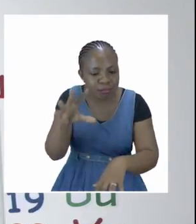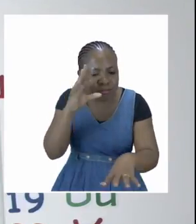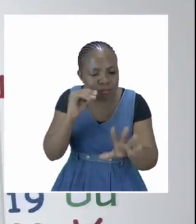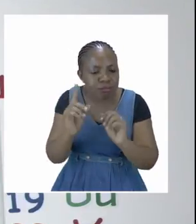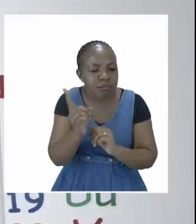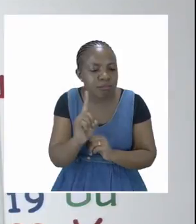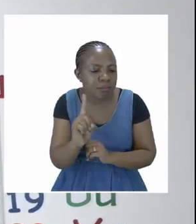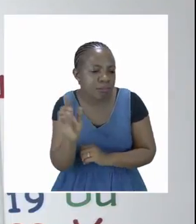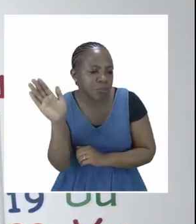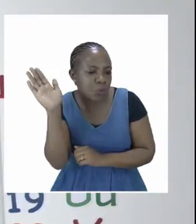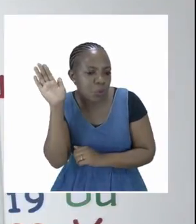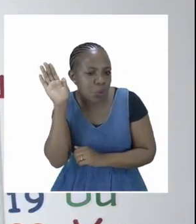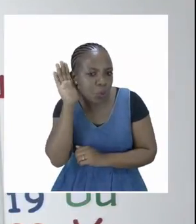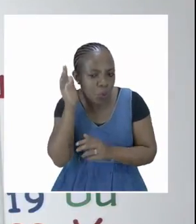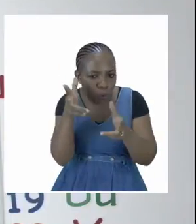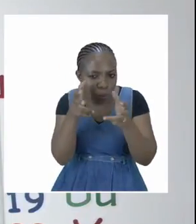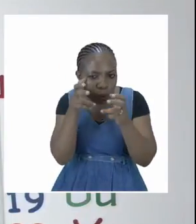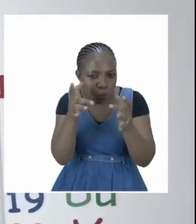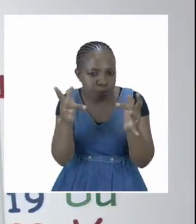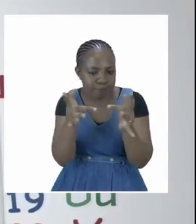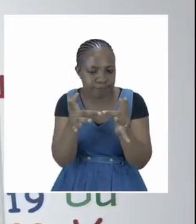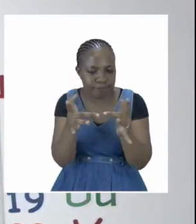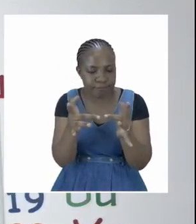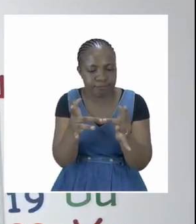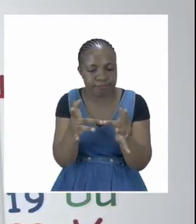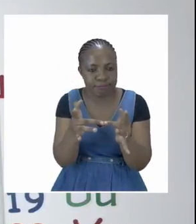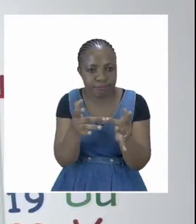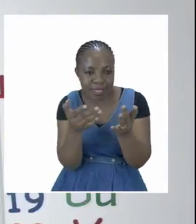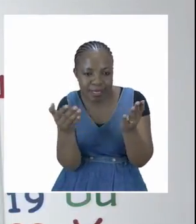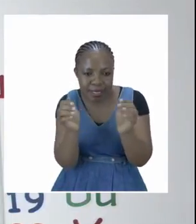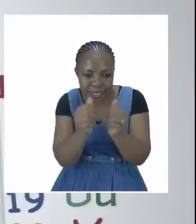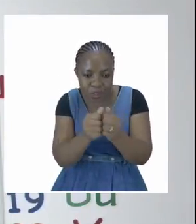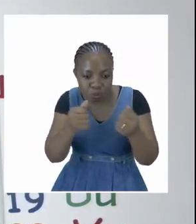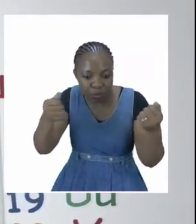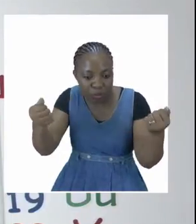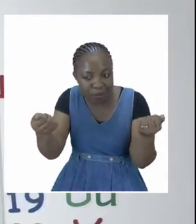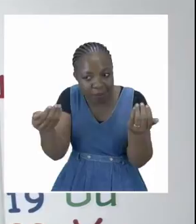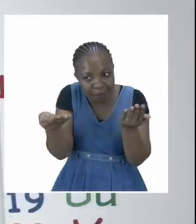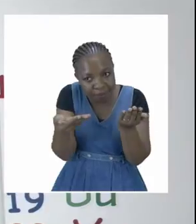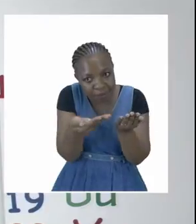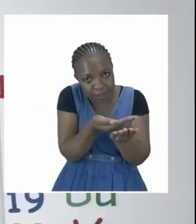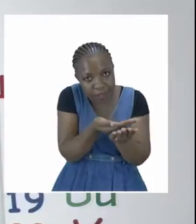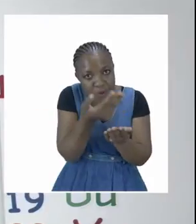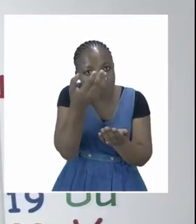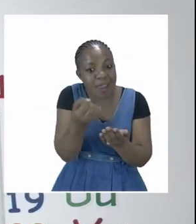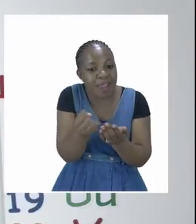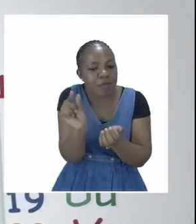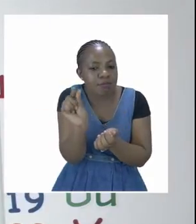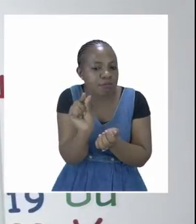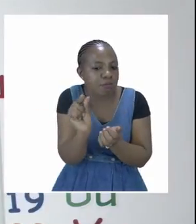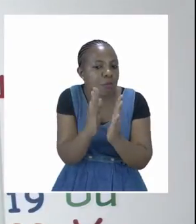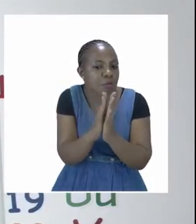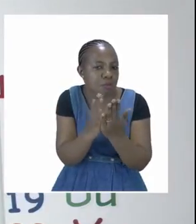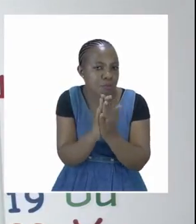or watching online. Inside the newspapers, there is an insert of the lesson